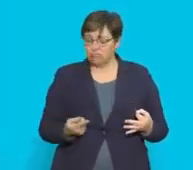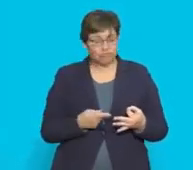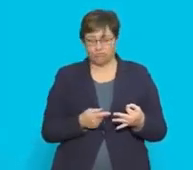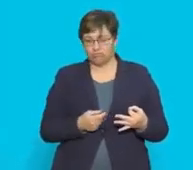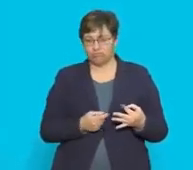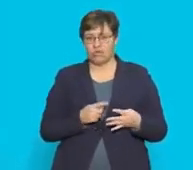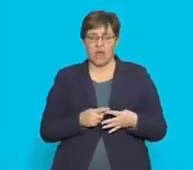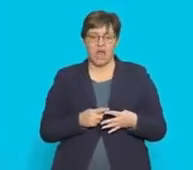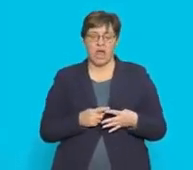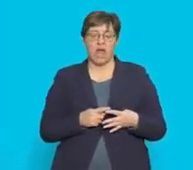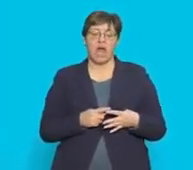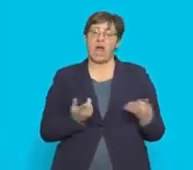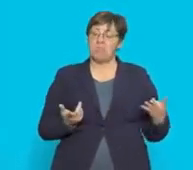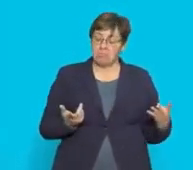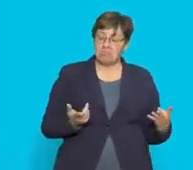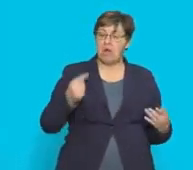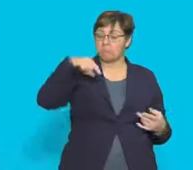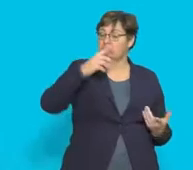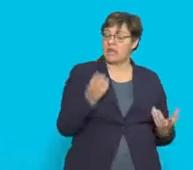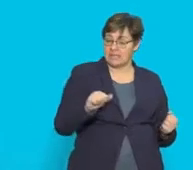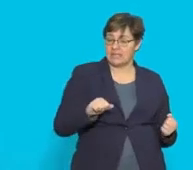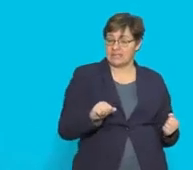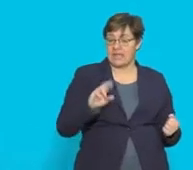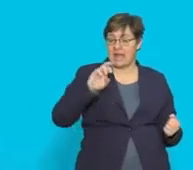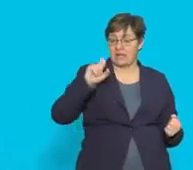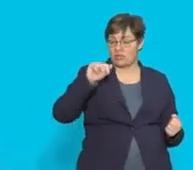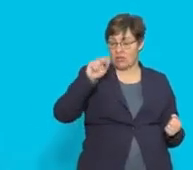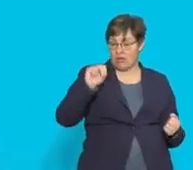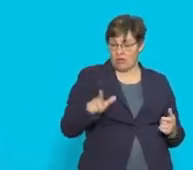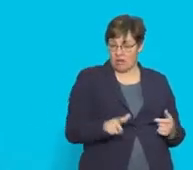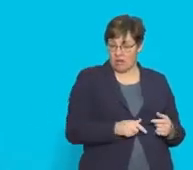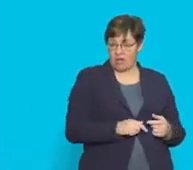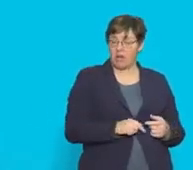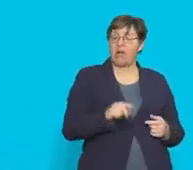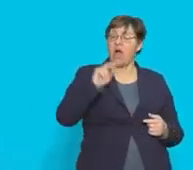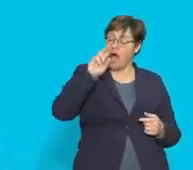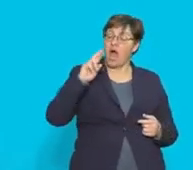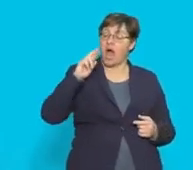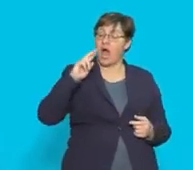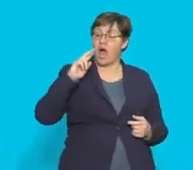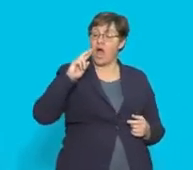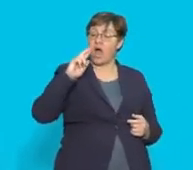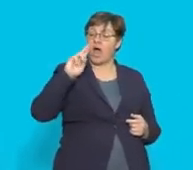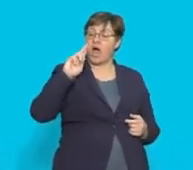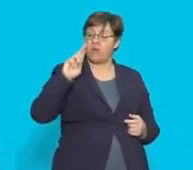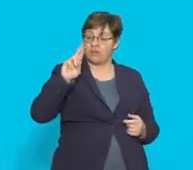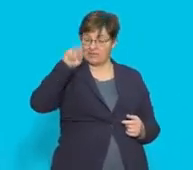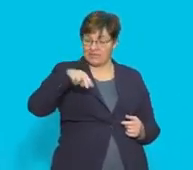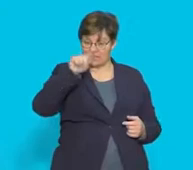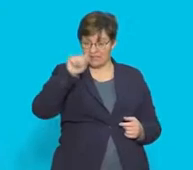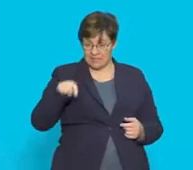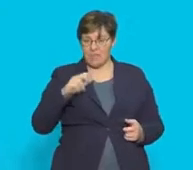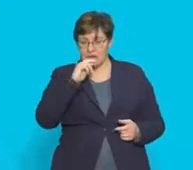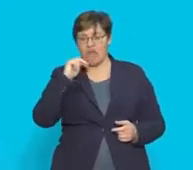No. Is it a rational number? Definitely. So firstly, for it to be a rational number, it starts